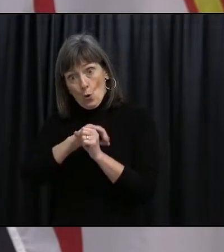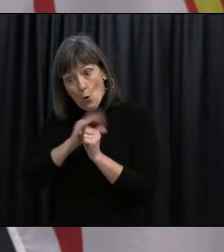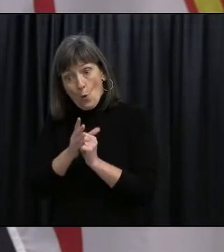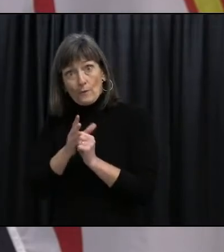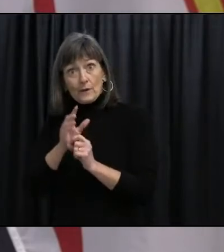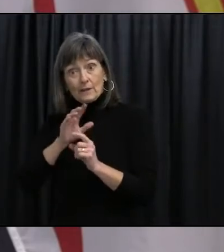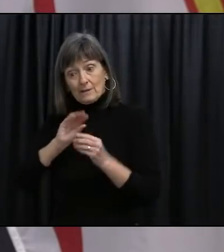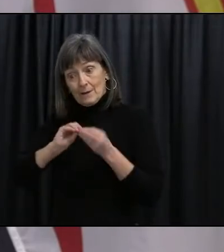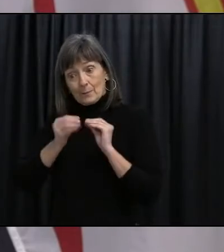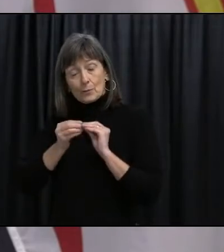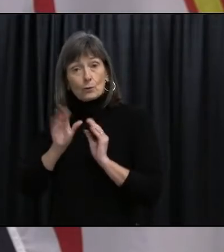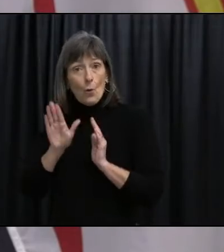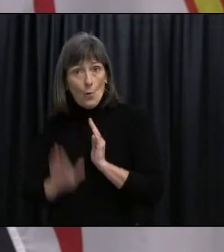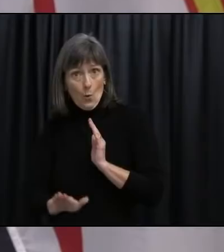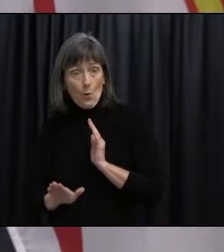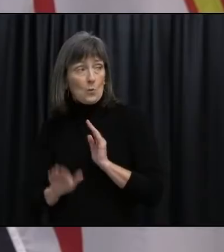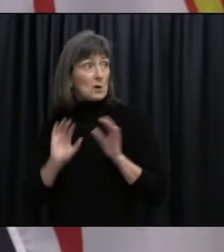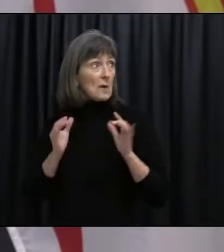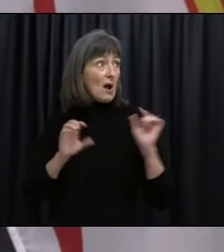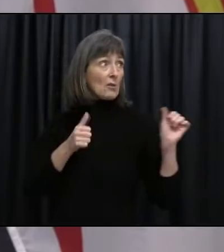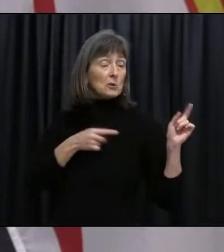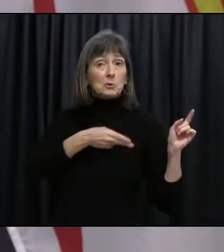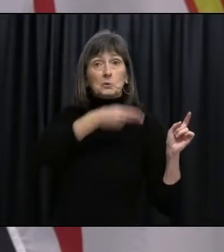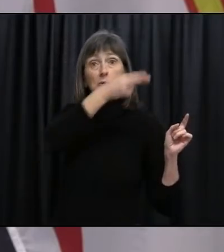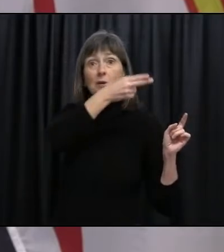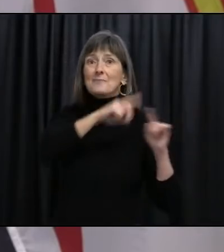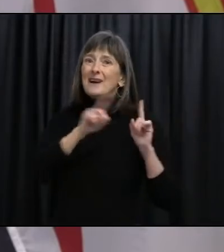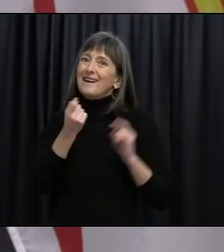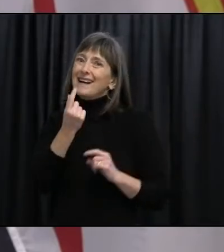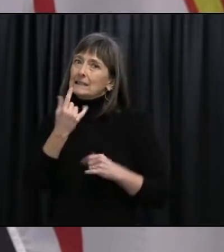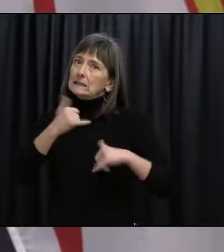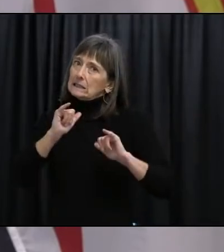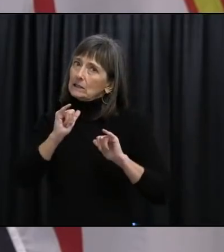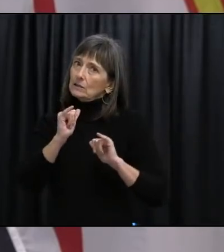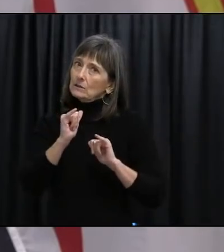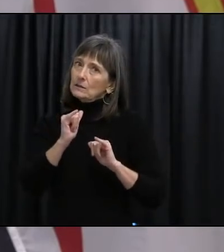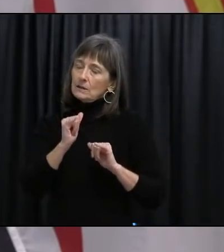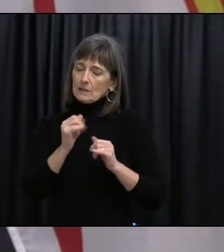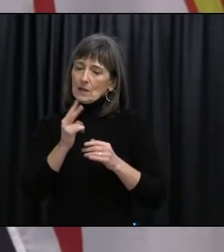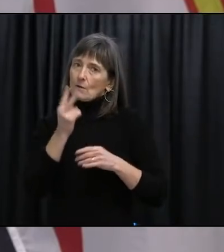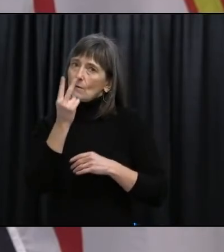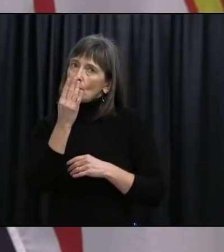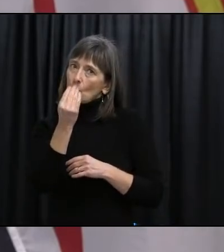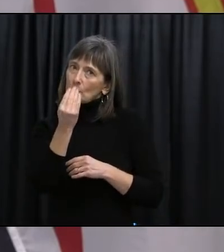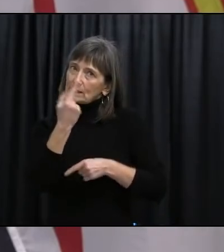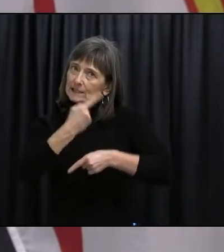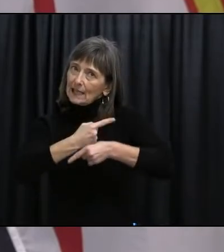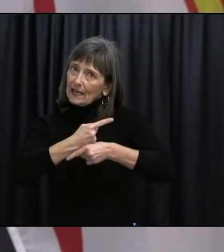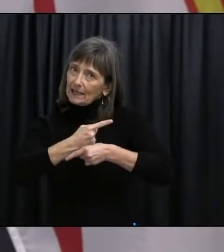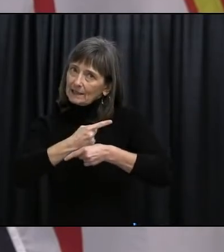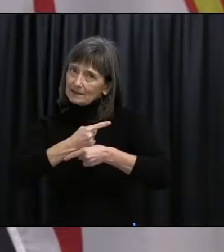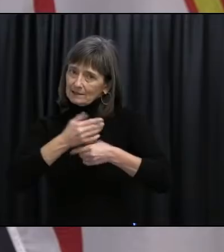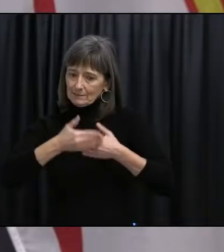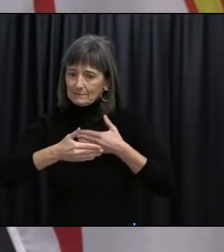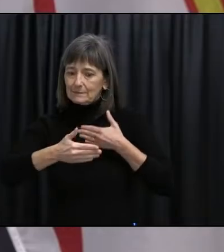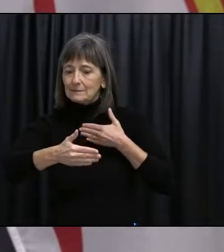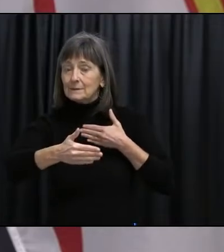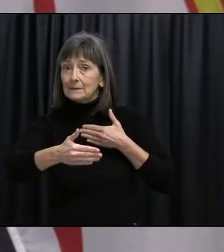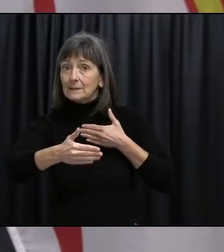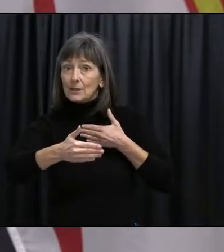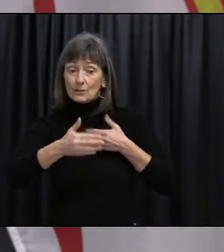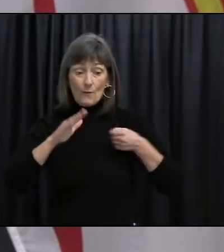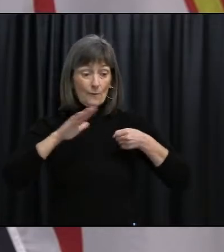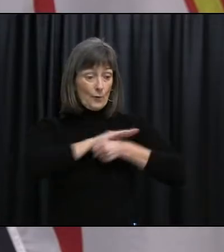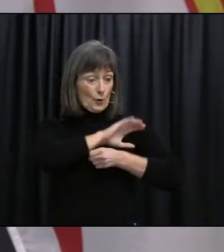count, remember that this virus has a 14-day incubation period. This means that we will only begin to see the impact the Christmas and